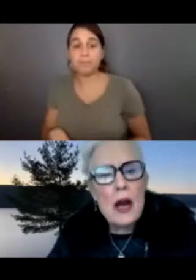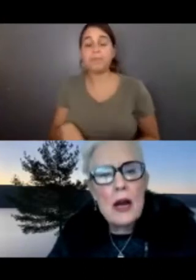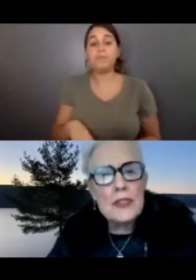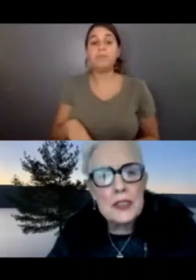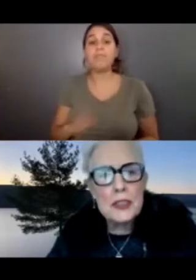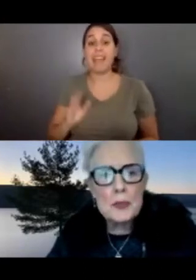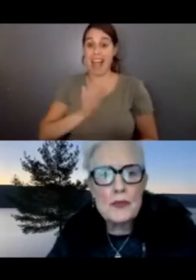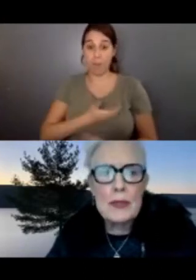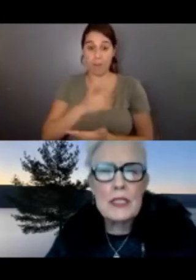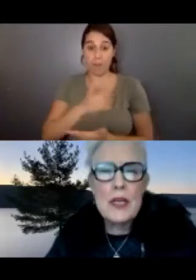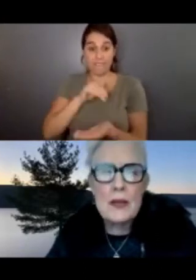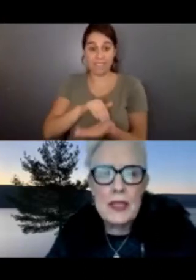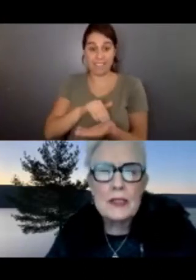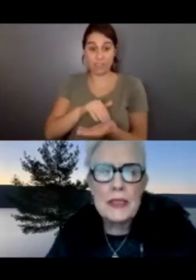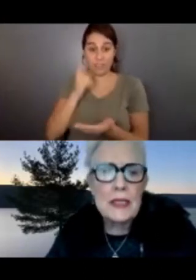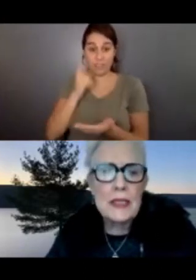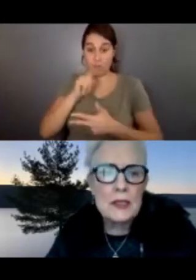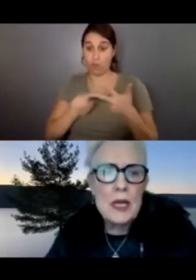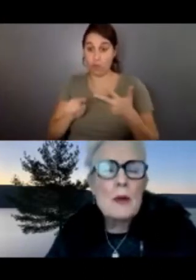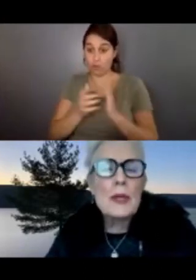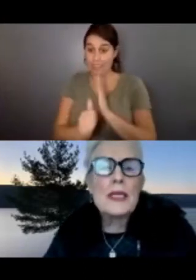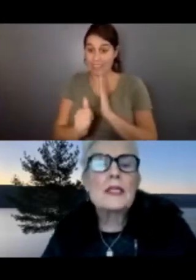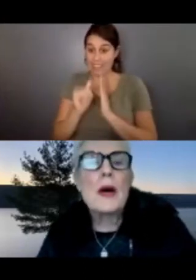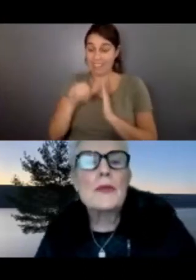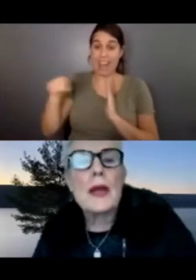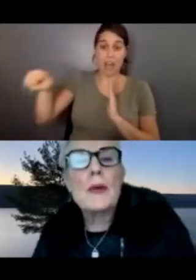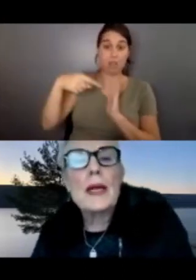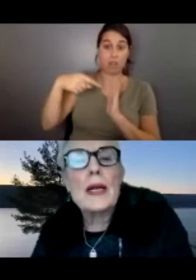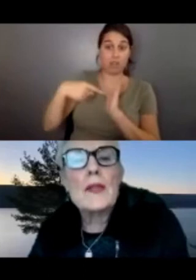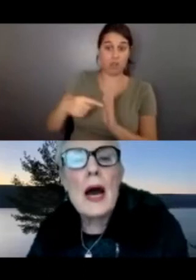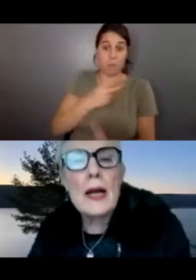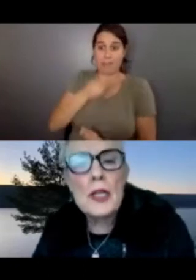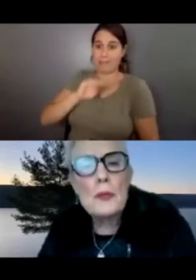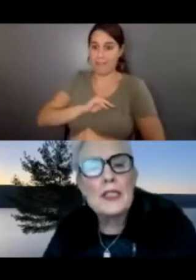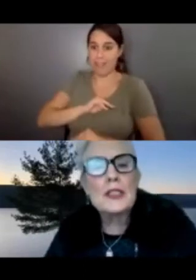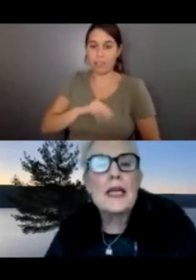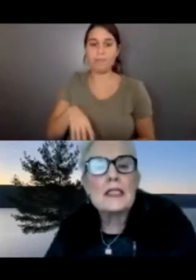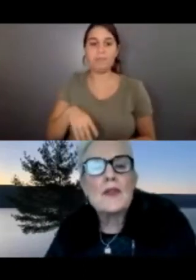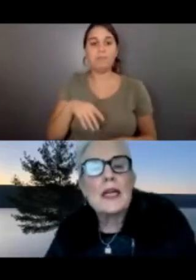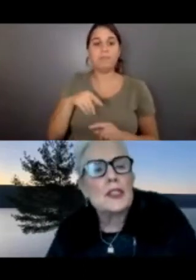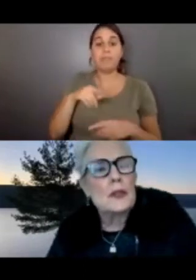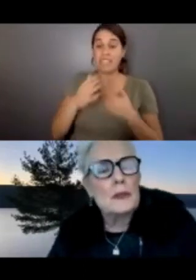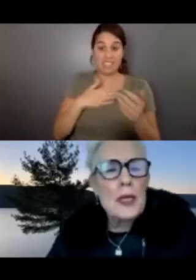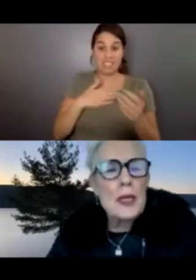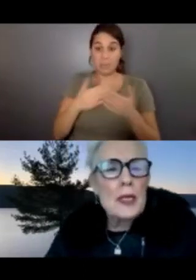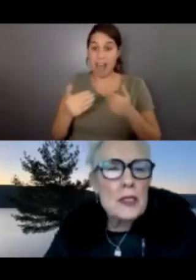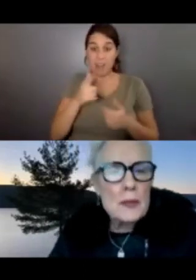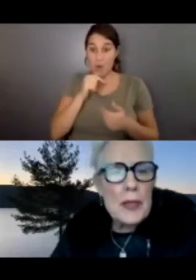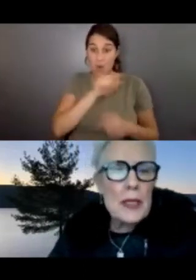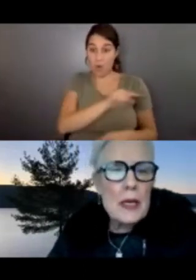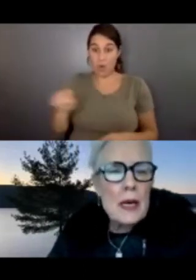our physicians' performance on these 3 skills predicted whether they were in the high or low patient satisfaction group to